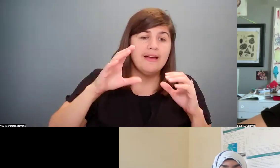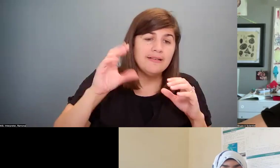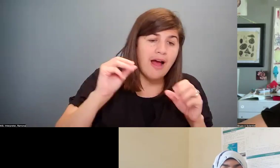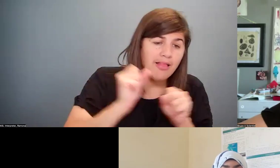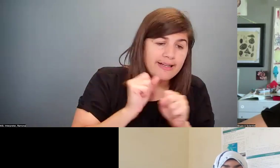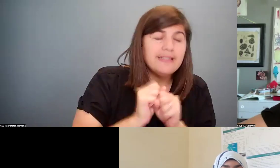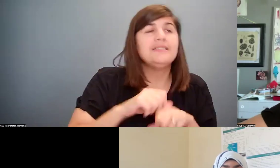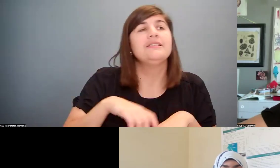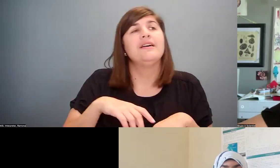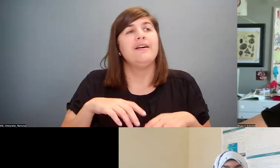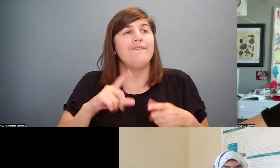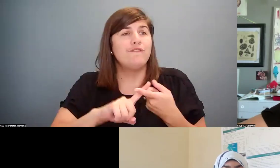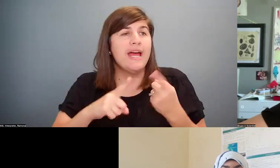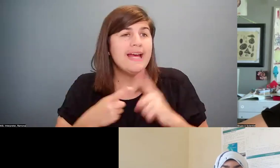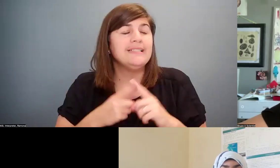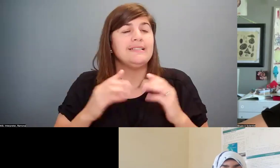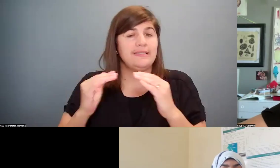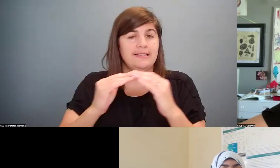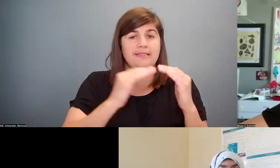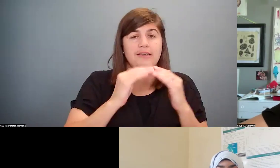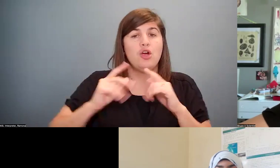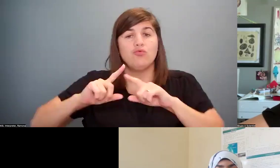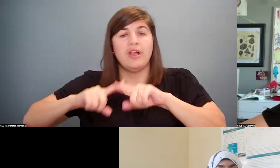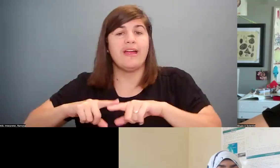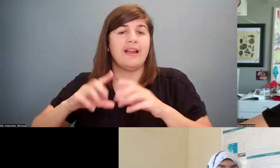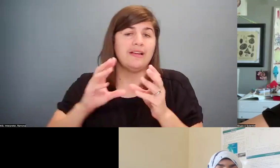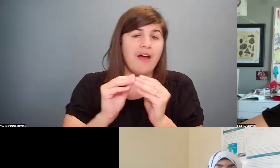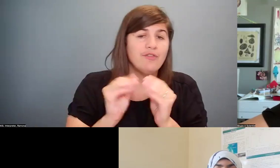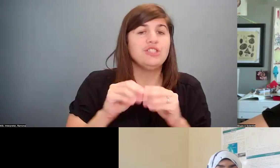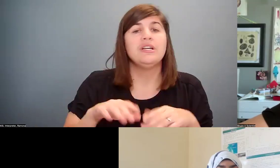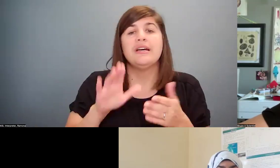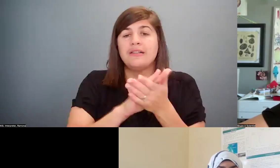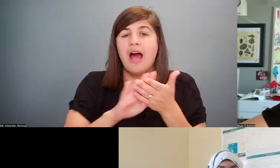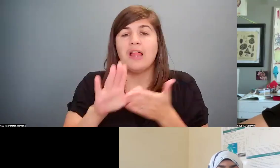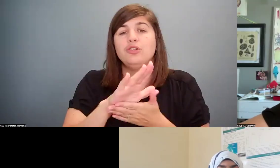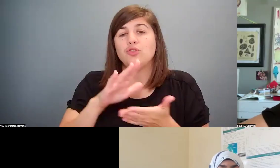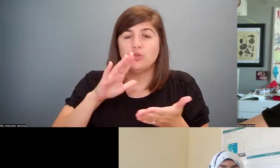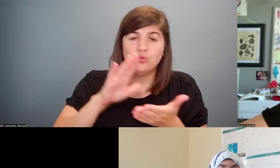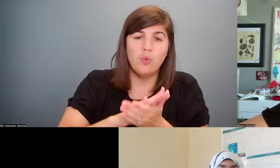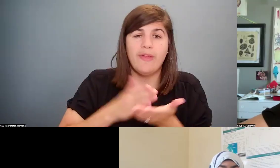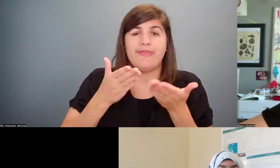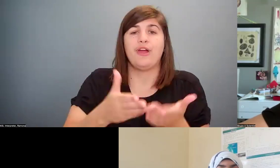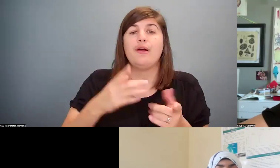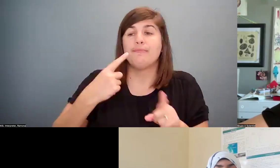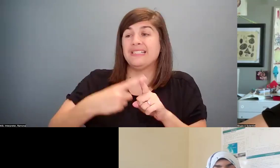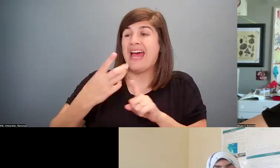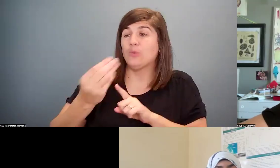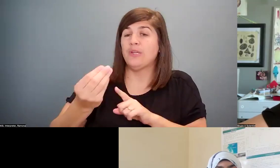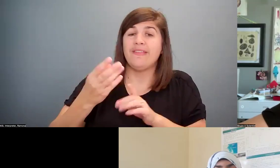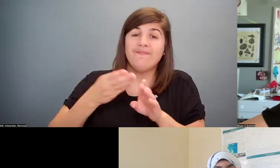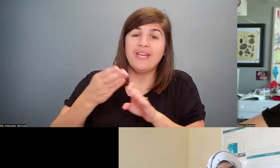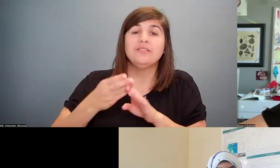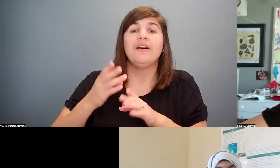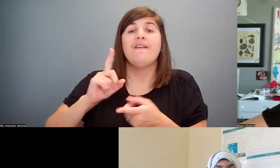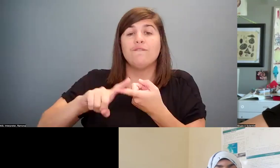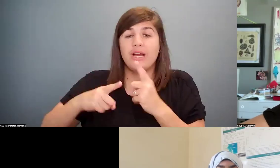and people that you can rely on at conferences and in, the college or school that you're at. And outside the field, I mean people like